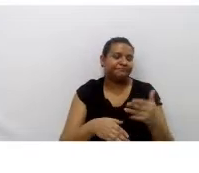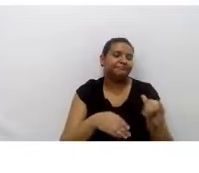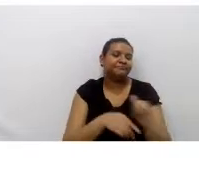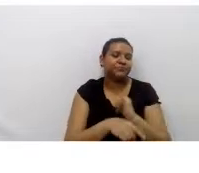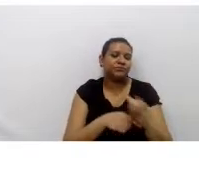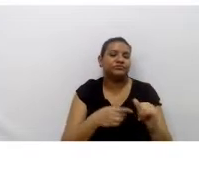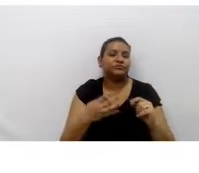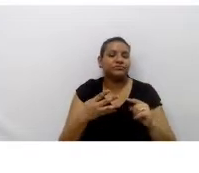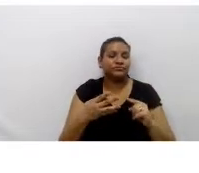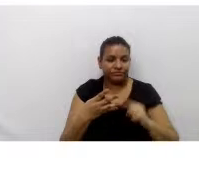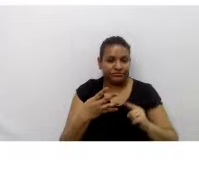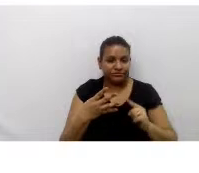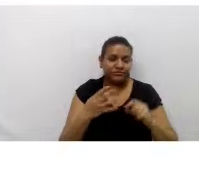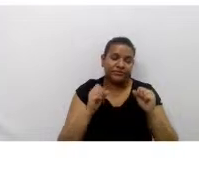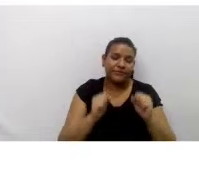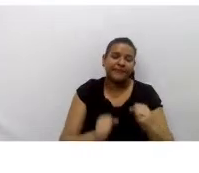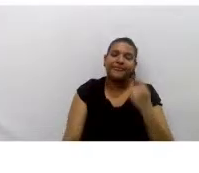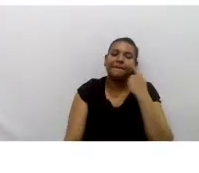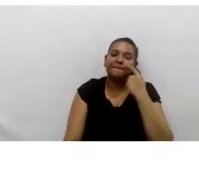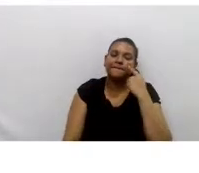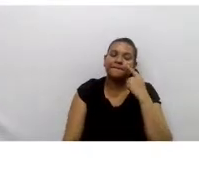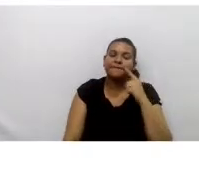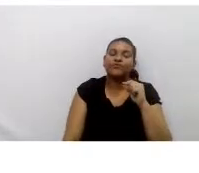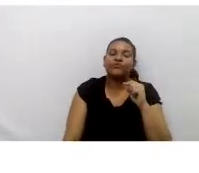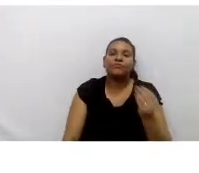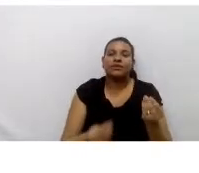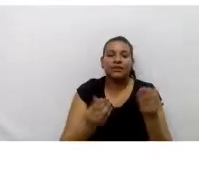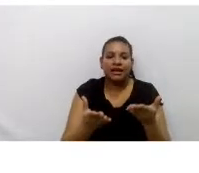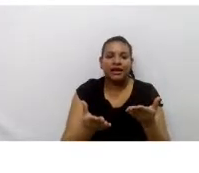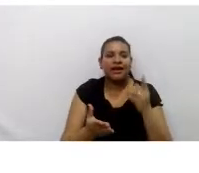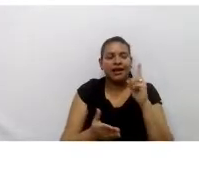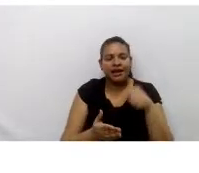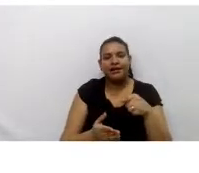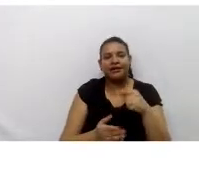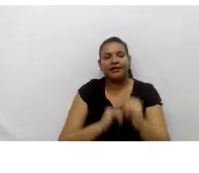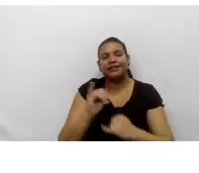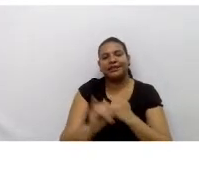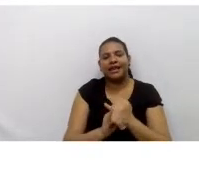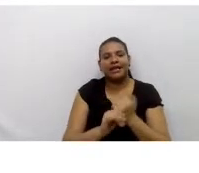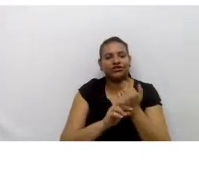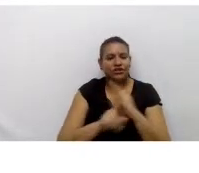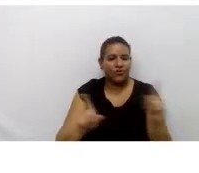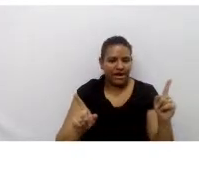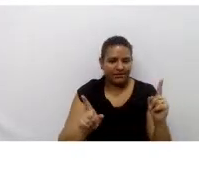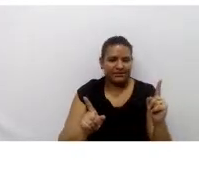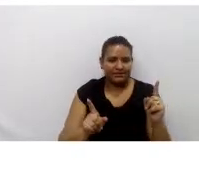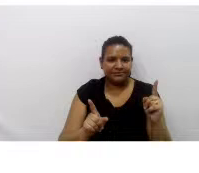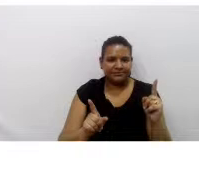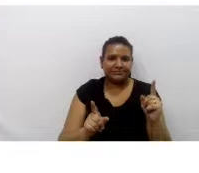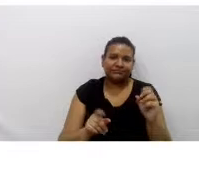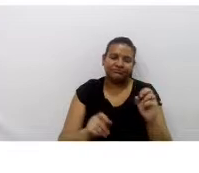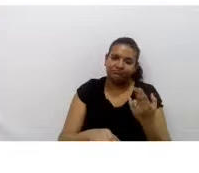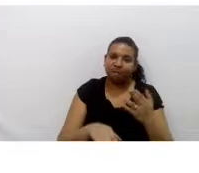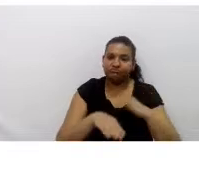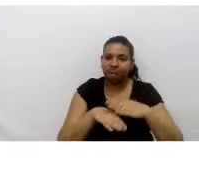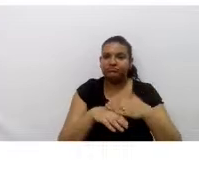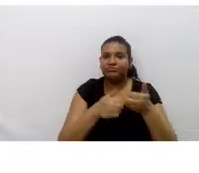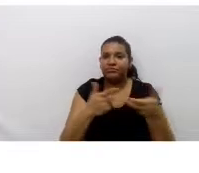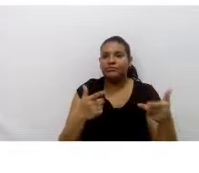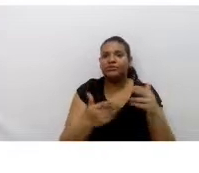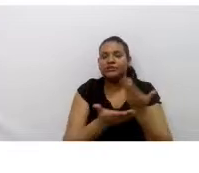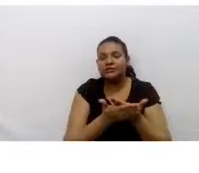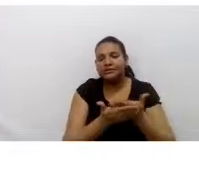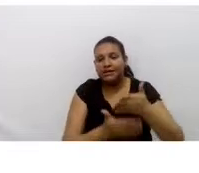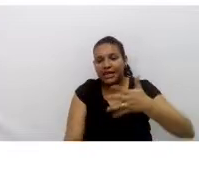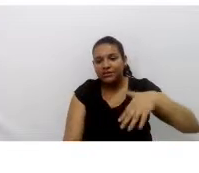offline assignment or to do something outside of the classroom, so they can take more time than they